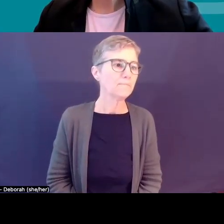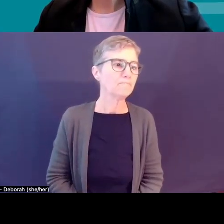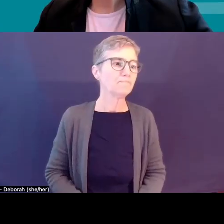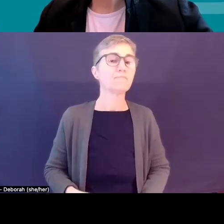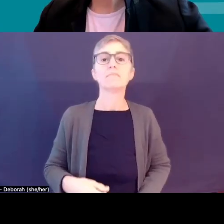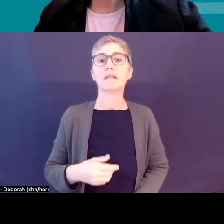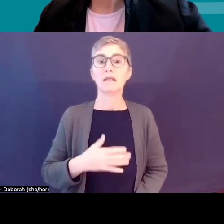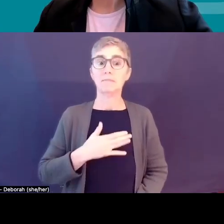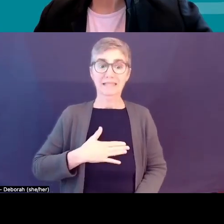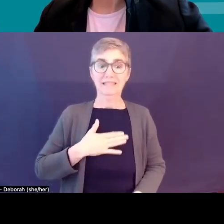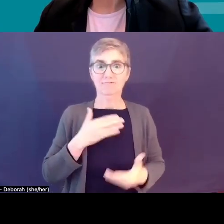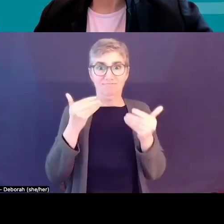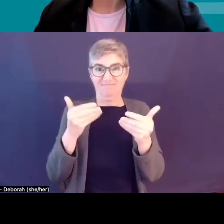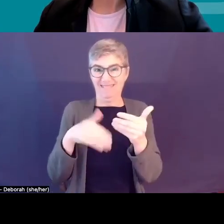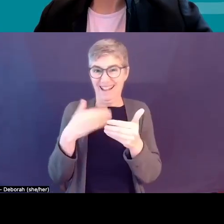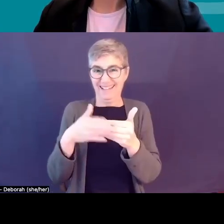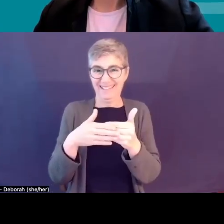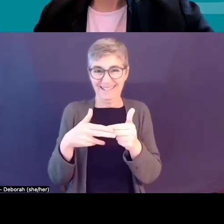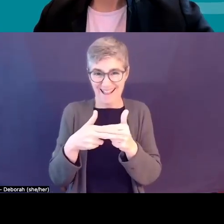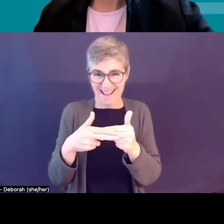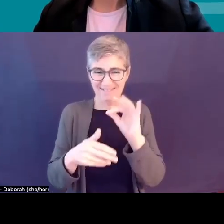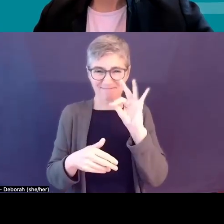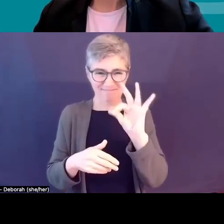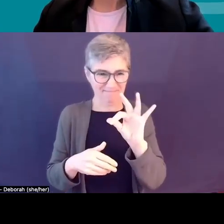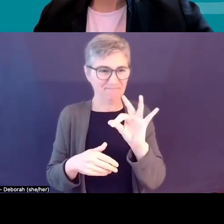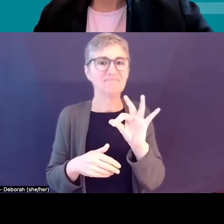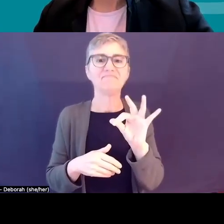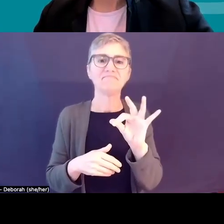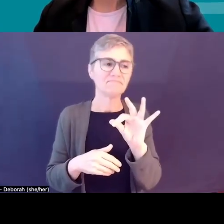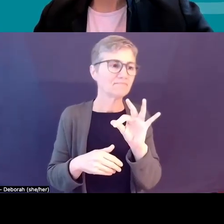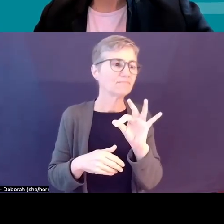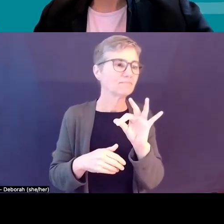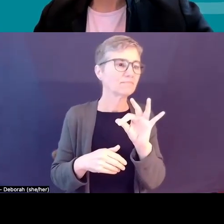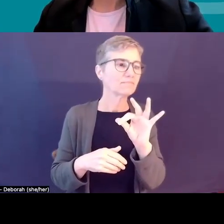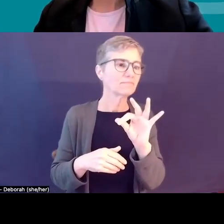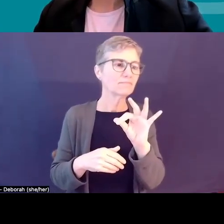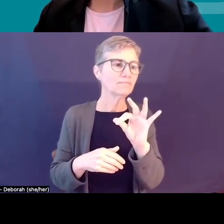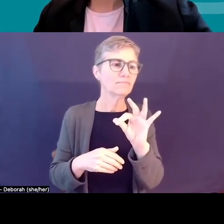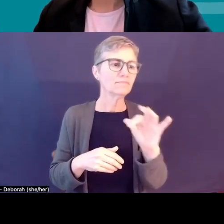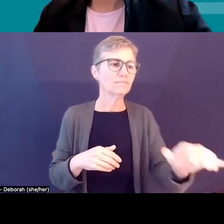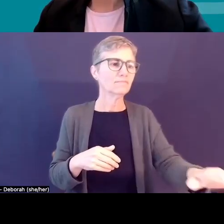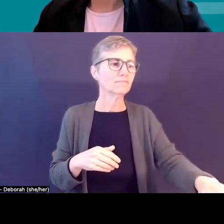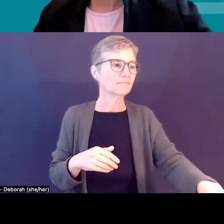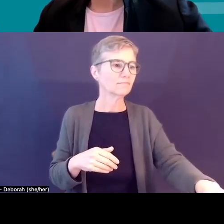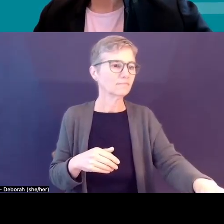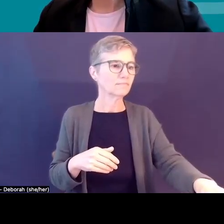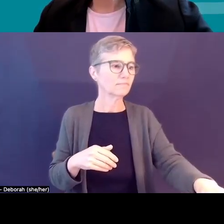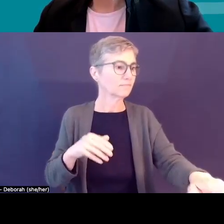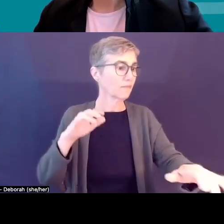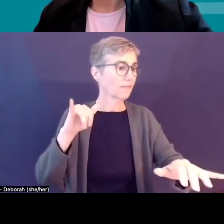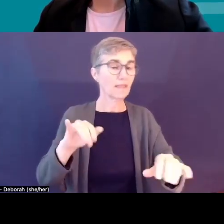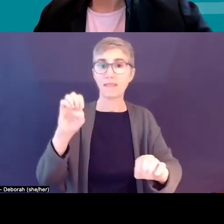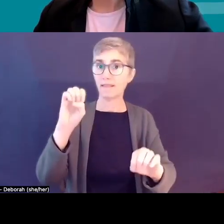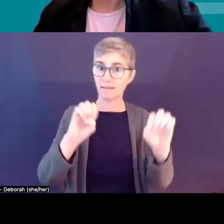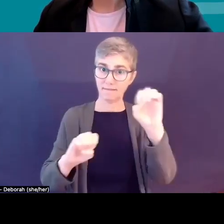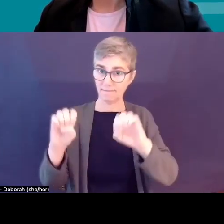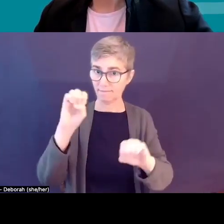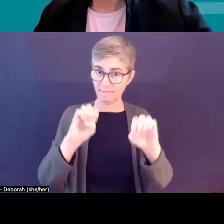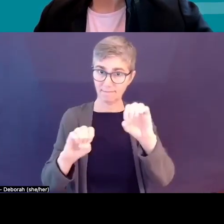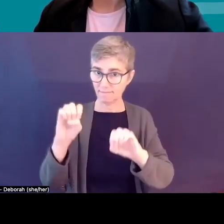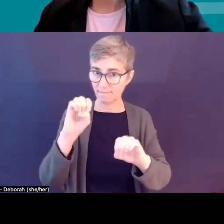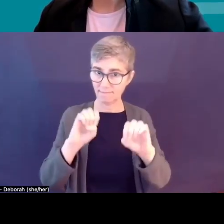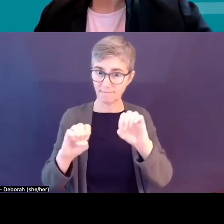yes, please go ahead to the next one. So what you will see is that the evaluation